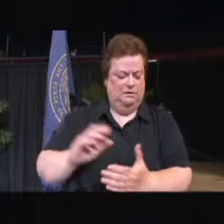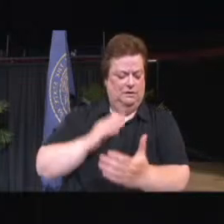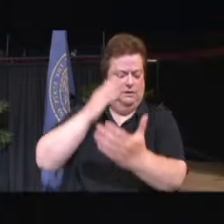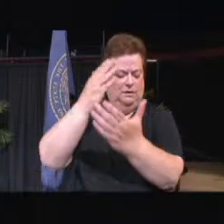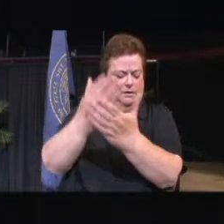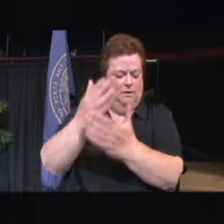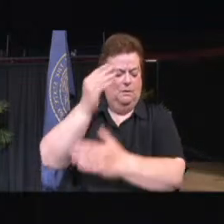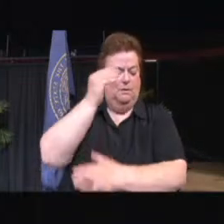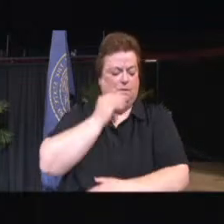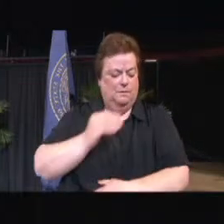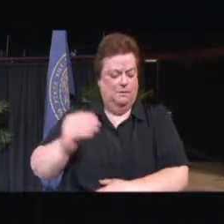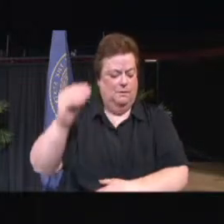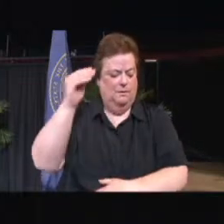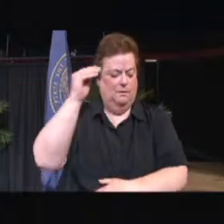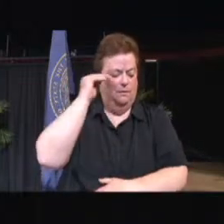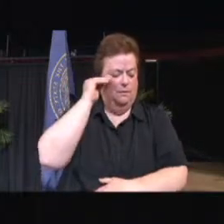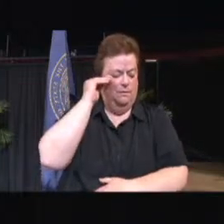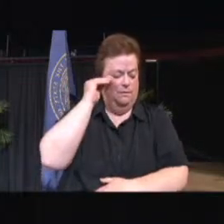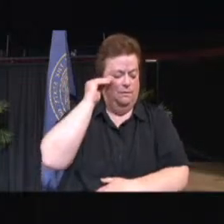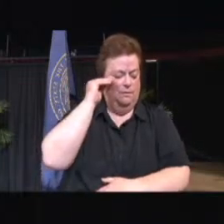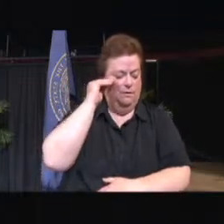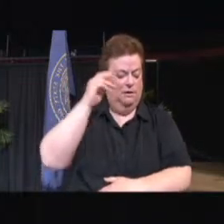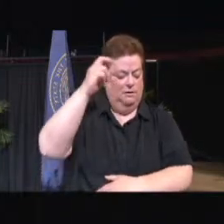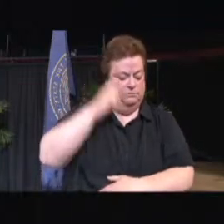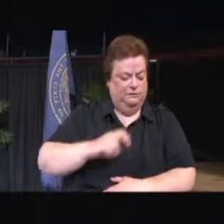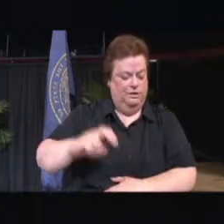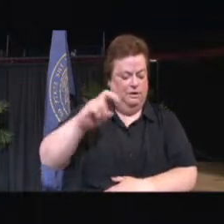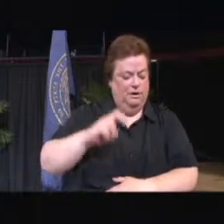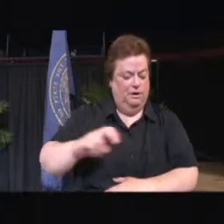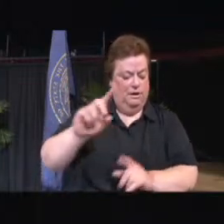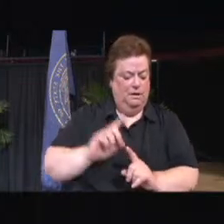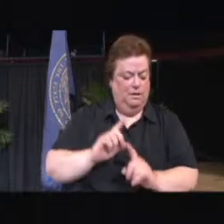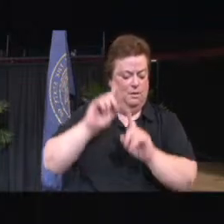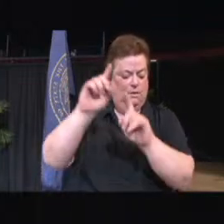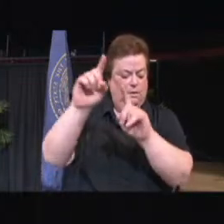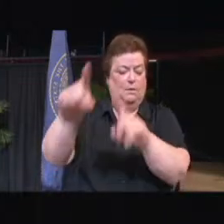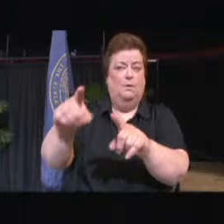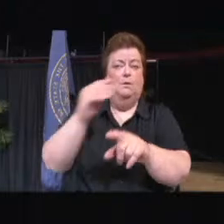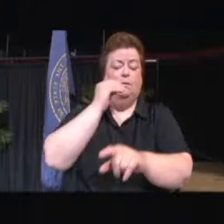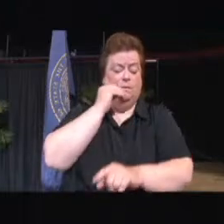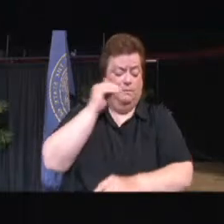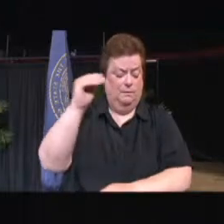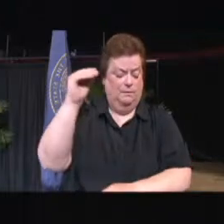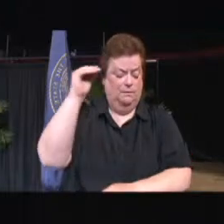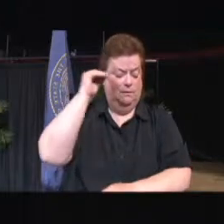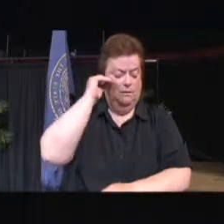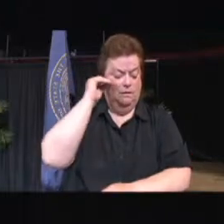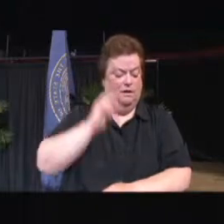Oh.